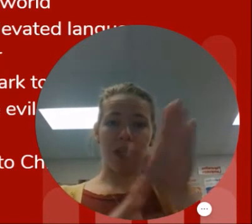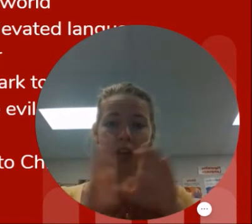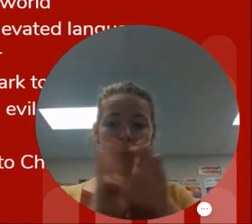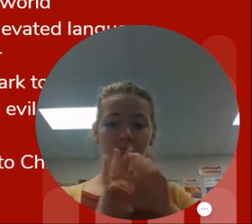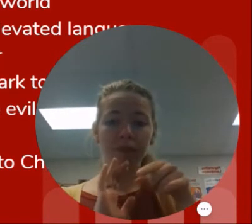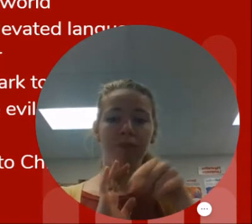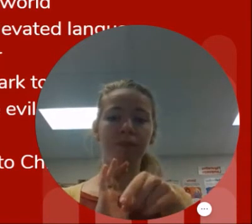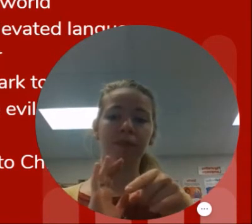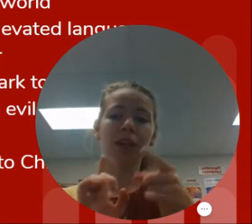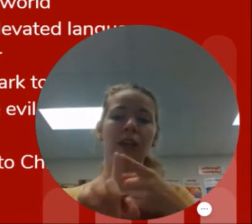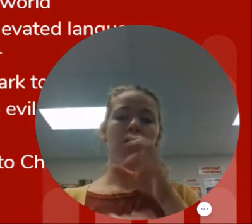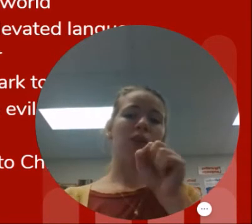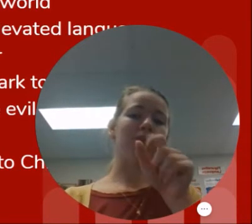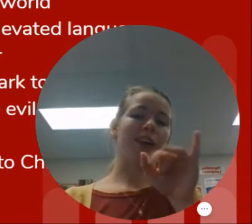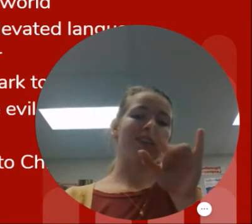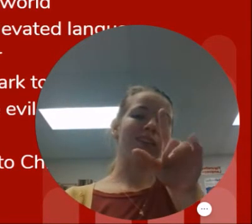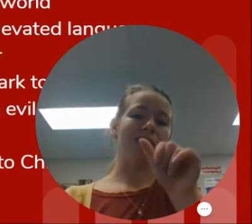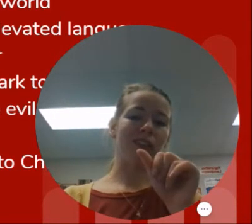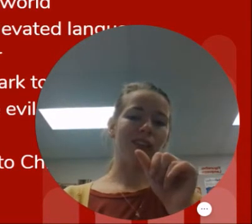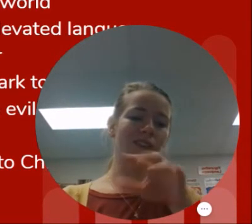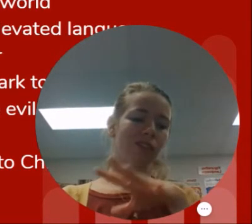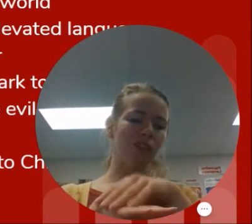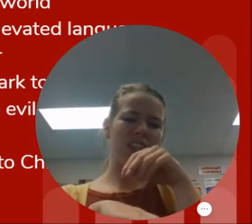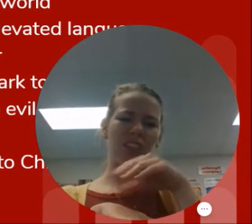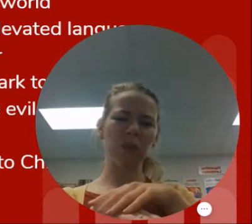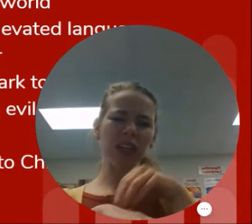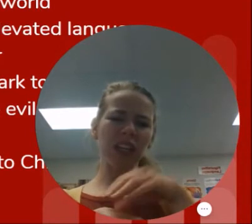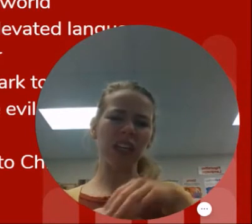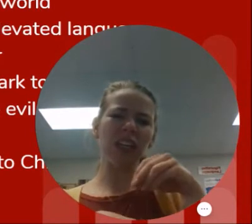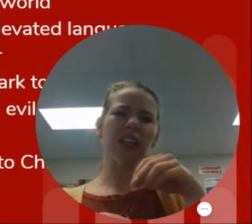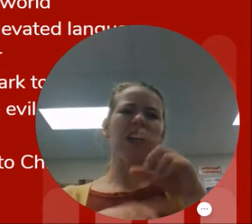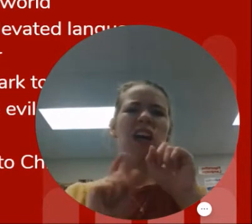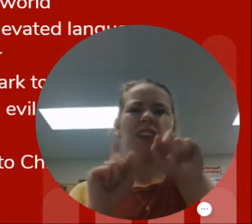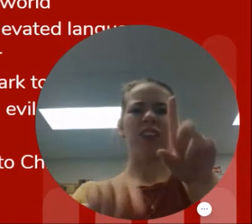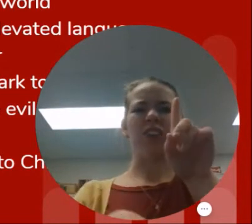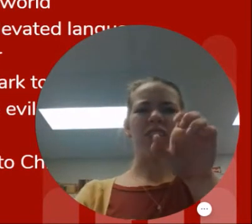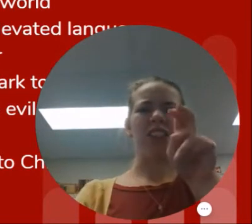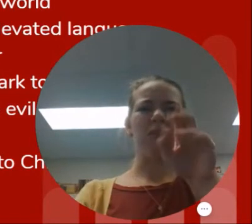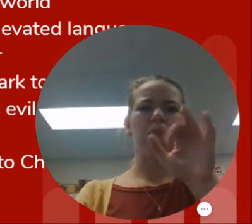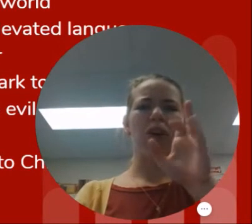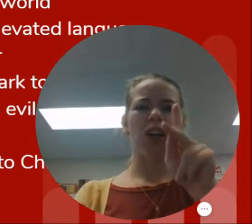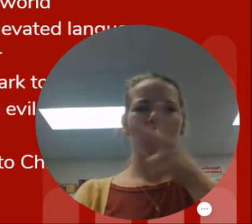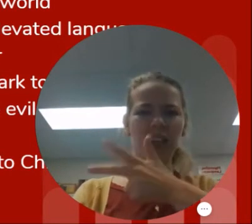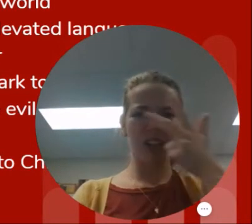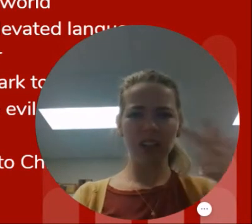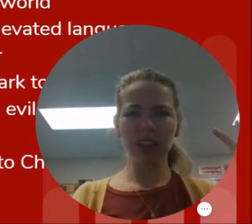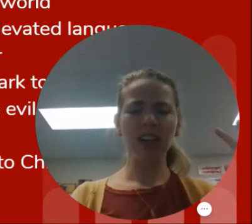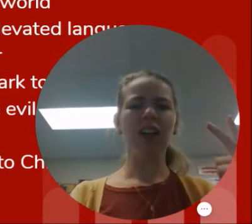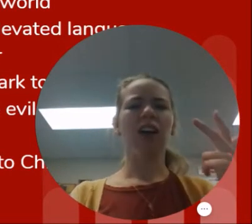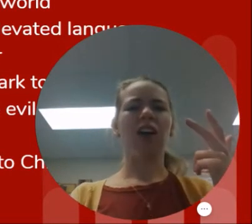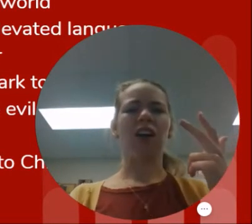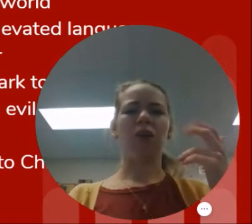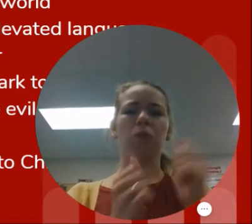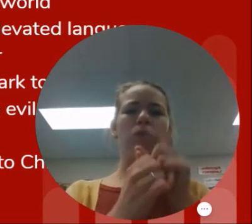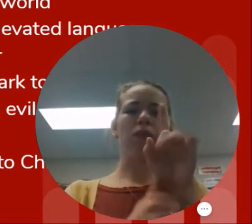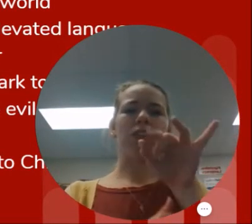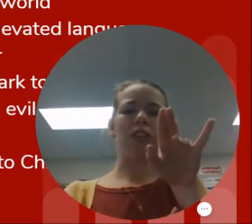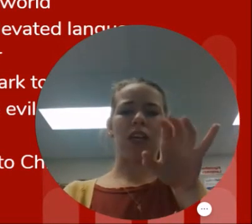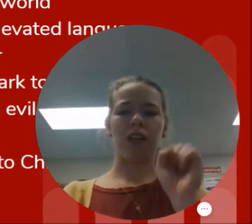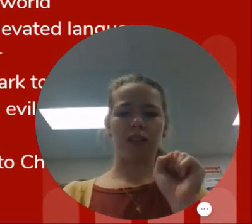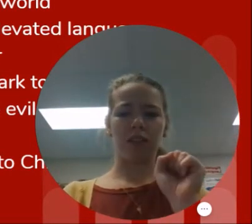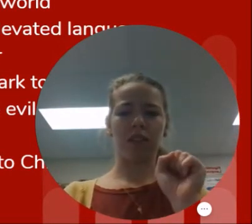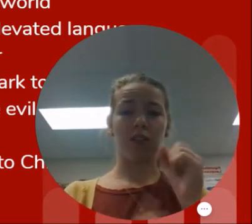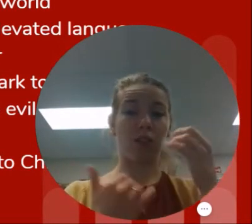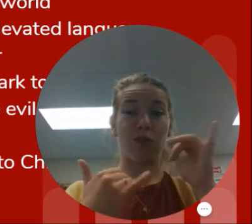is the main character, is from Scandinavia, so like Sweden, and then he goes to Denmark with